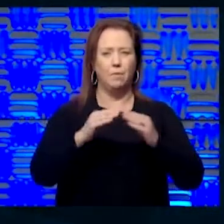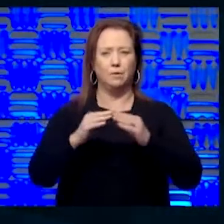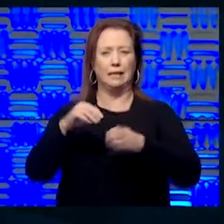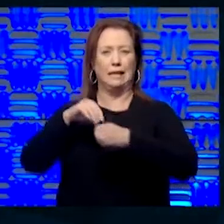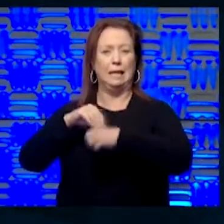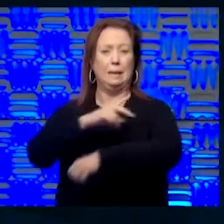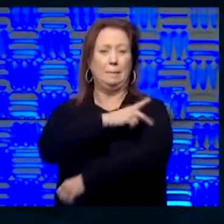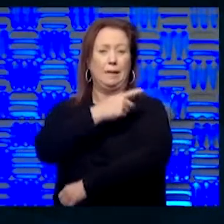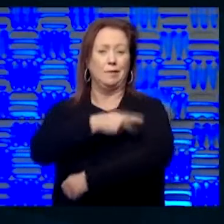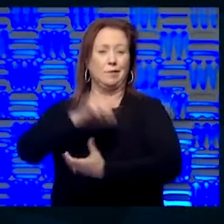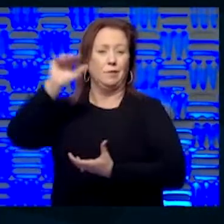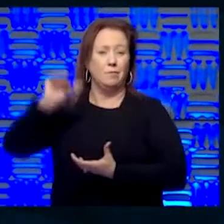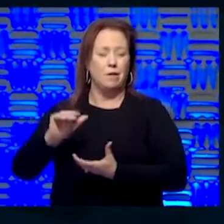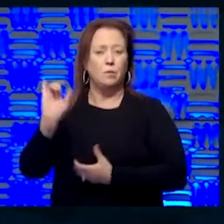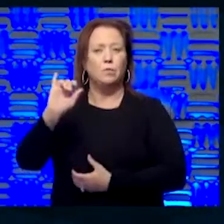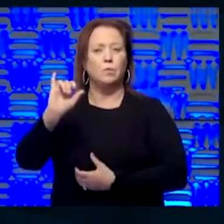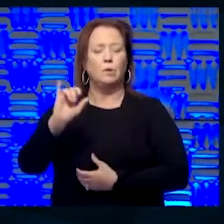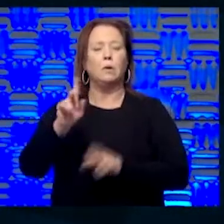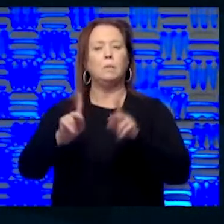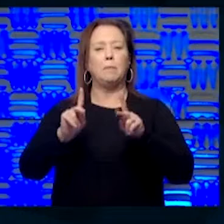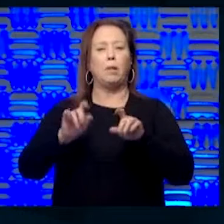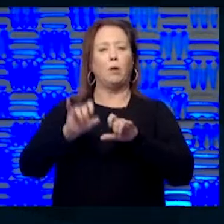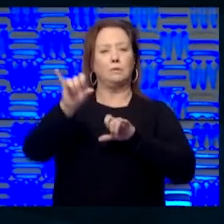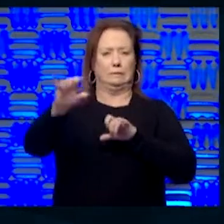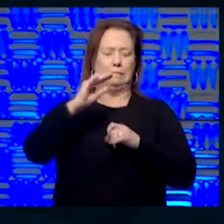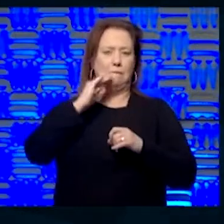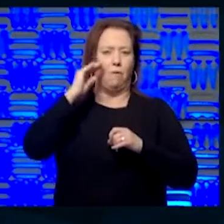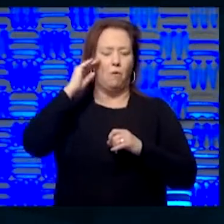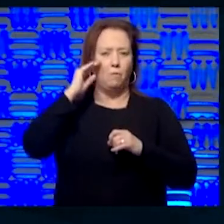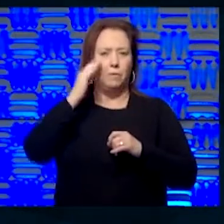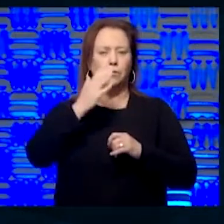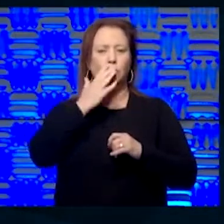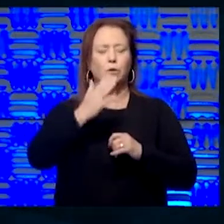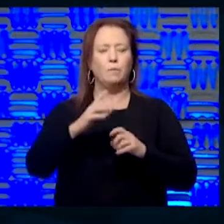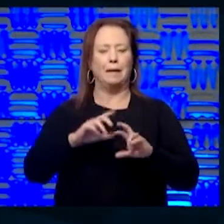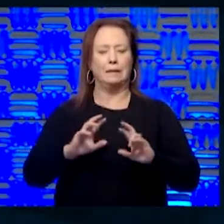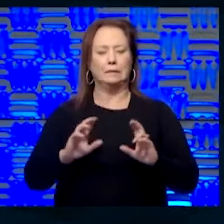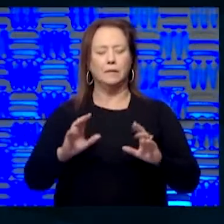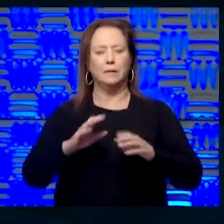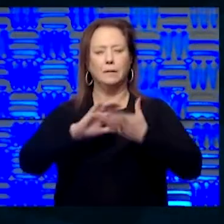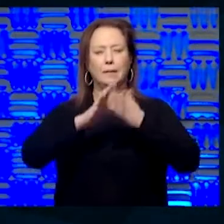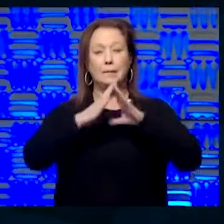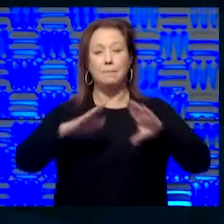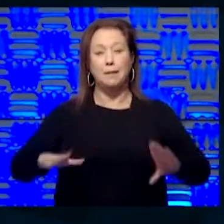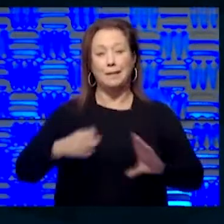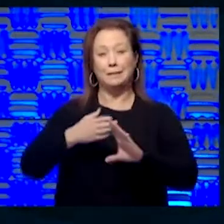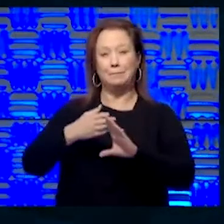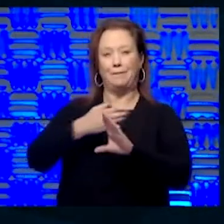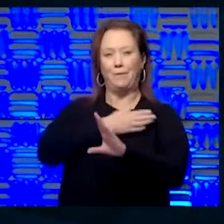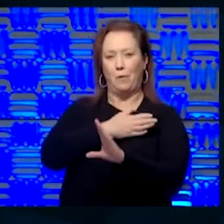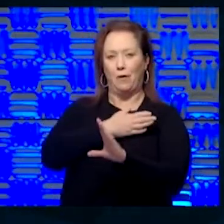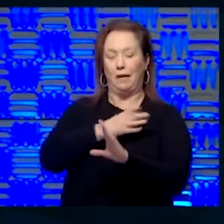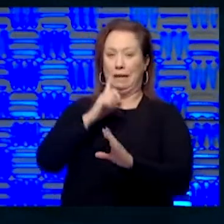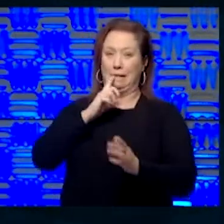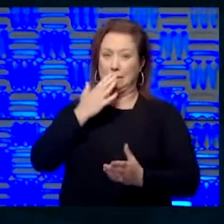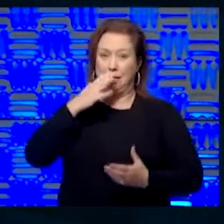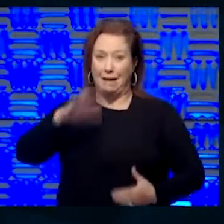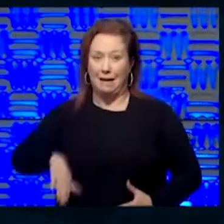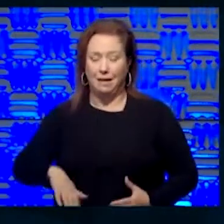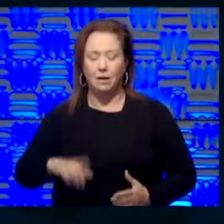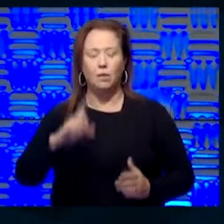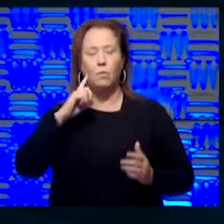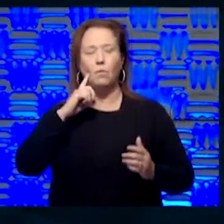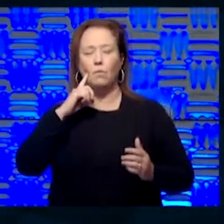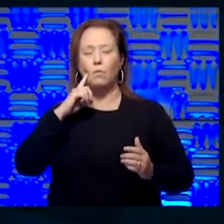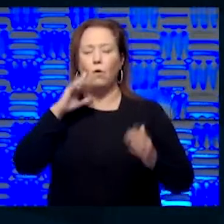are just staying home, which is good. It's kind of like the calm before the storm, but we're hoping that the storm never comes. Yes. Like